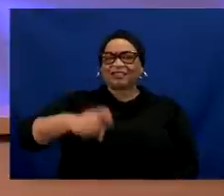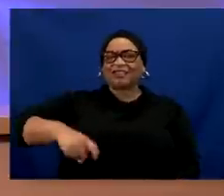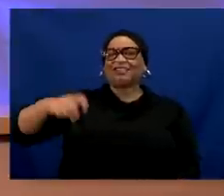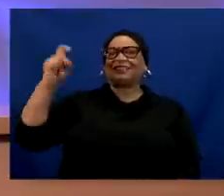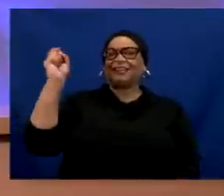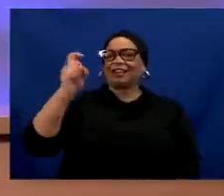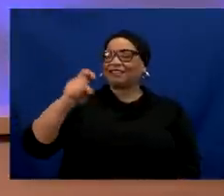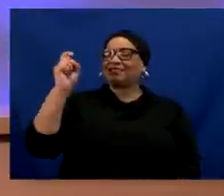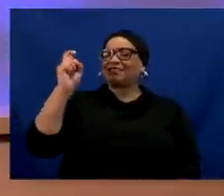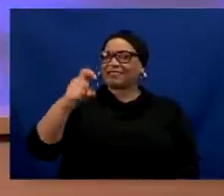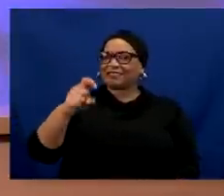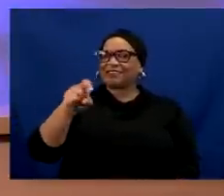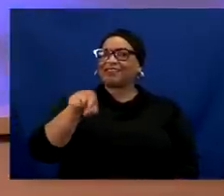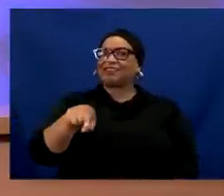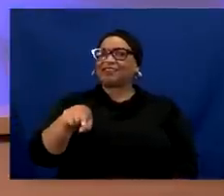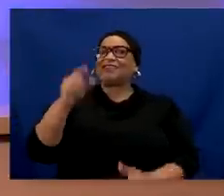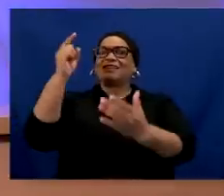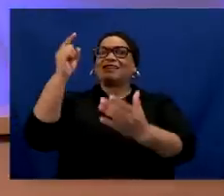I need